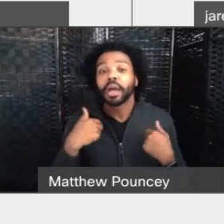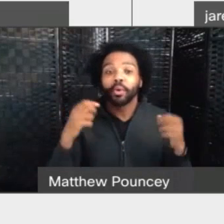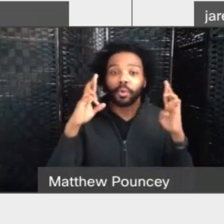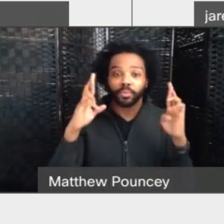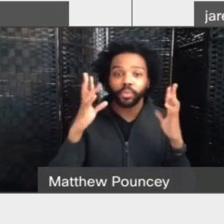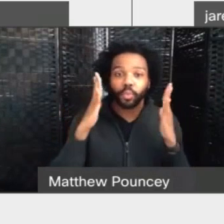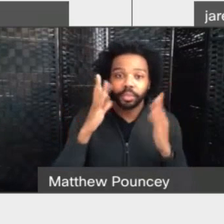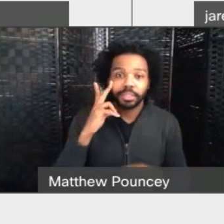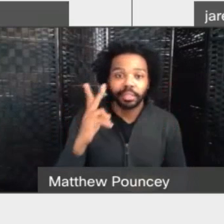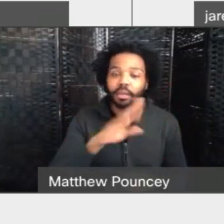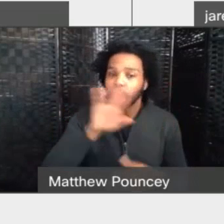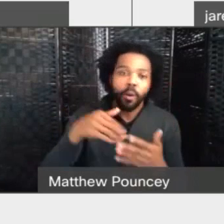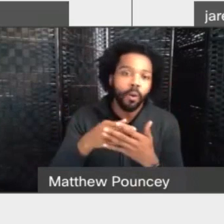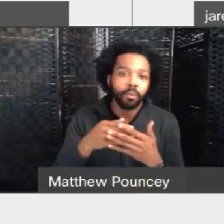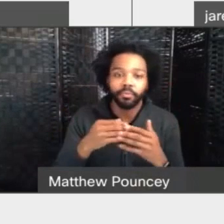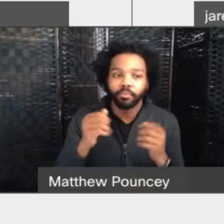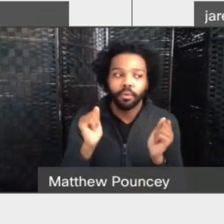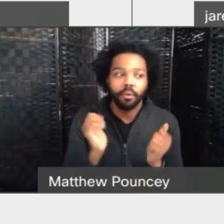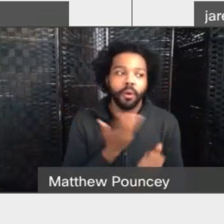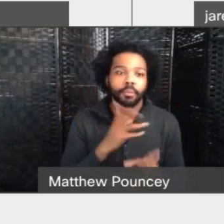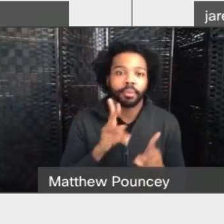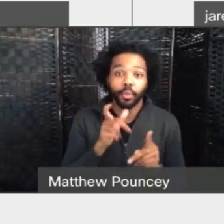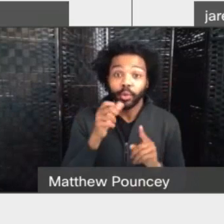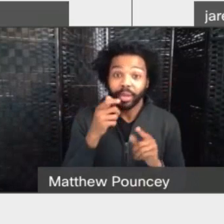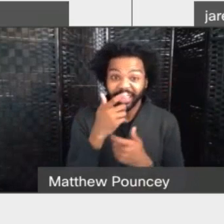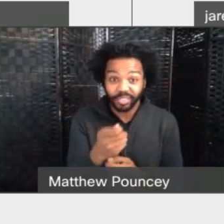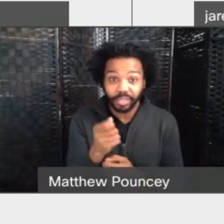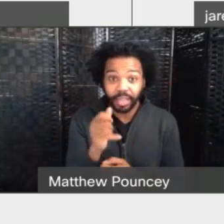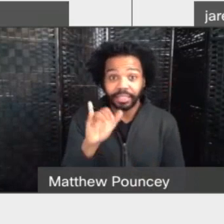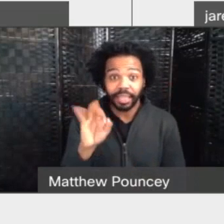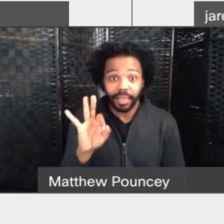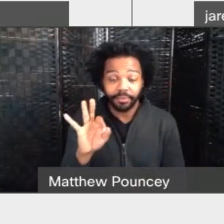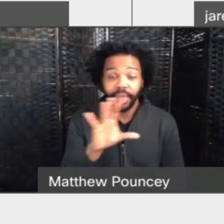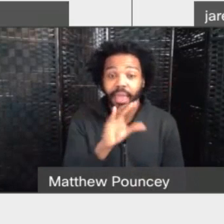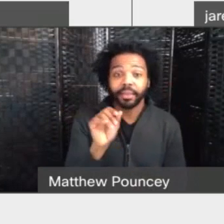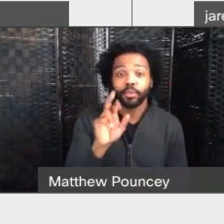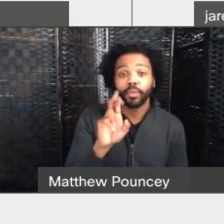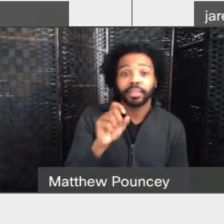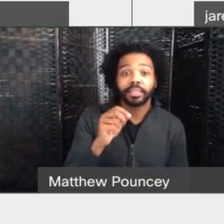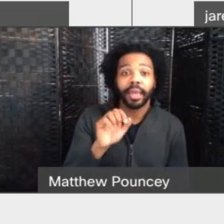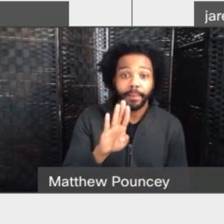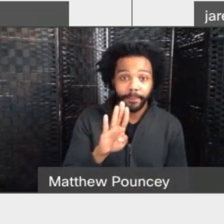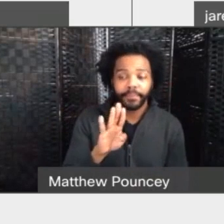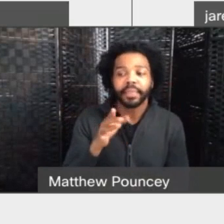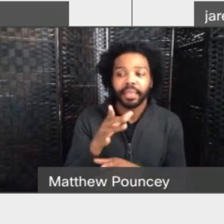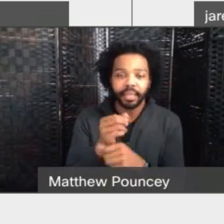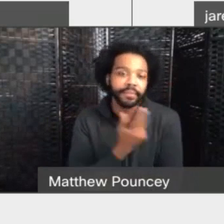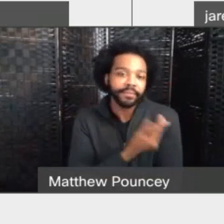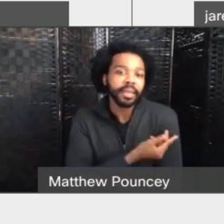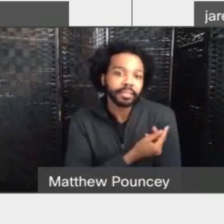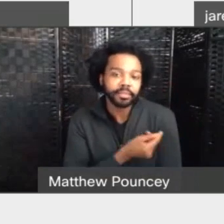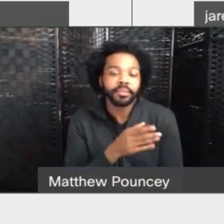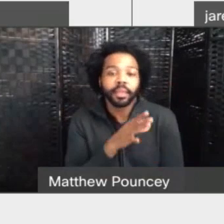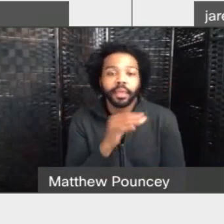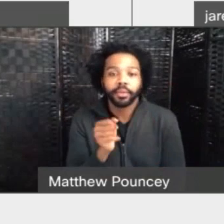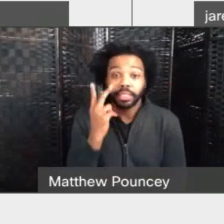will see all of our folks who are interested in intermediate care facilities and residential habilitation get the vaccine. And as we